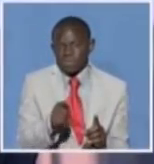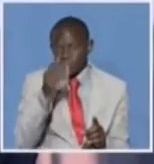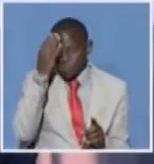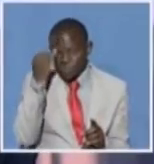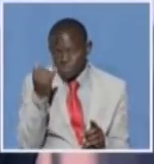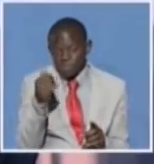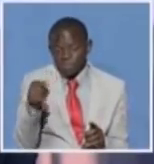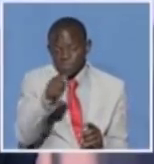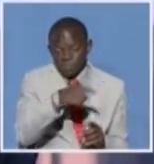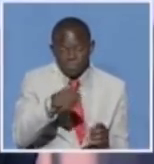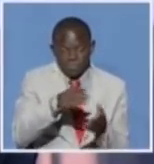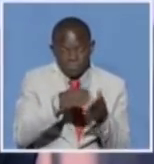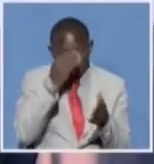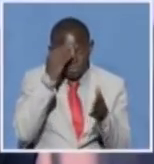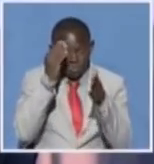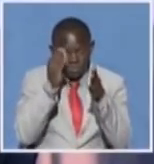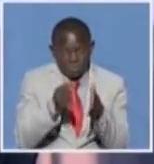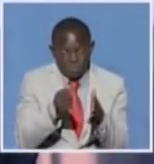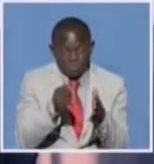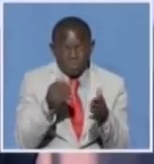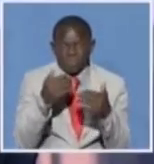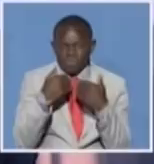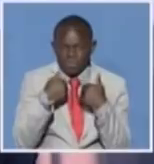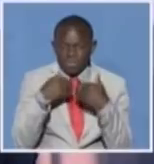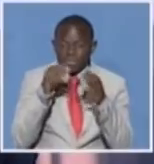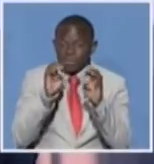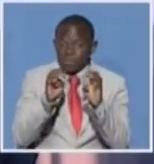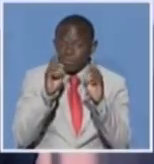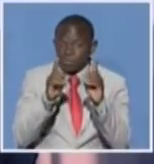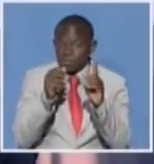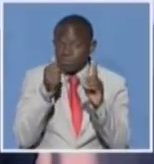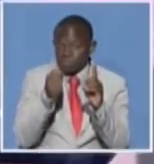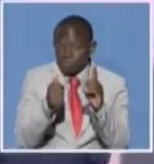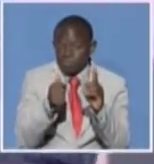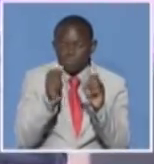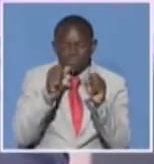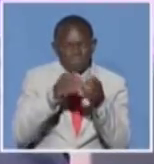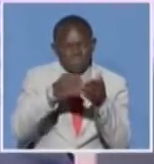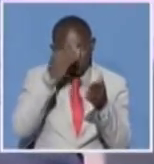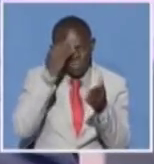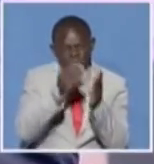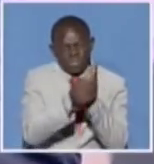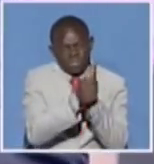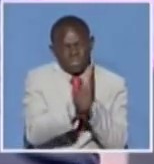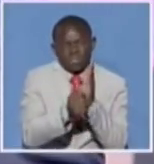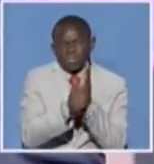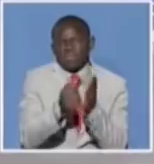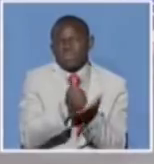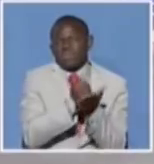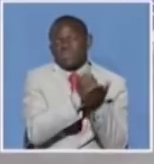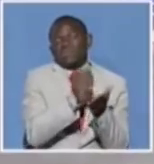they leave, they must have acquired those appropriate skills to help them to move on. And this is